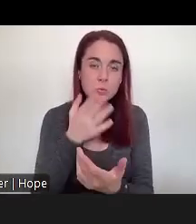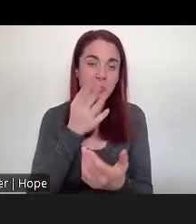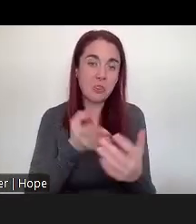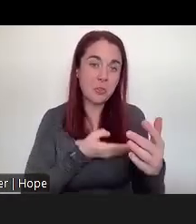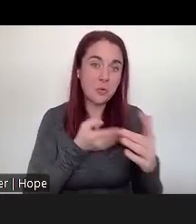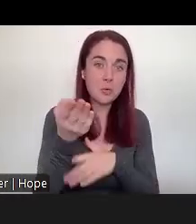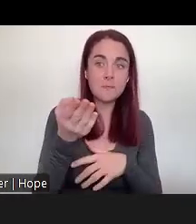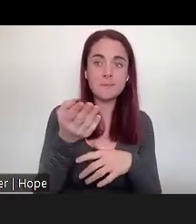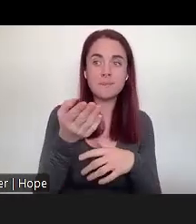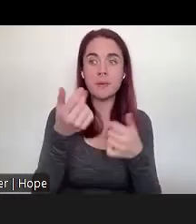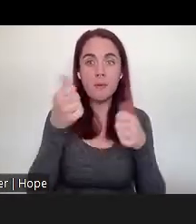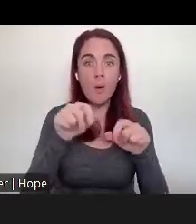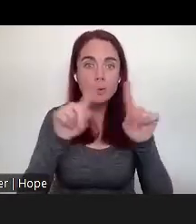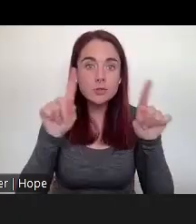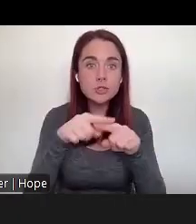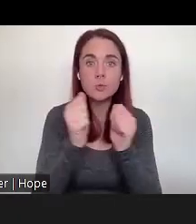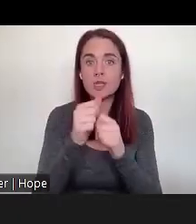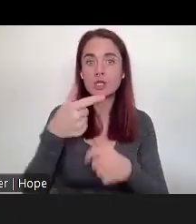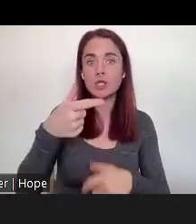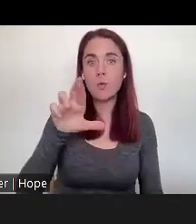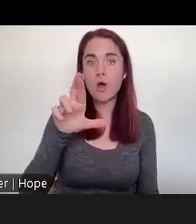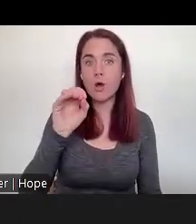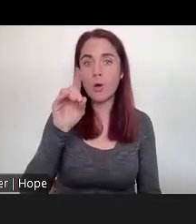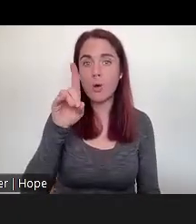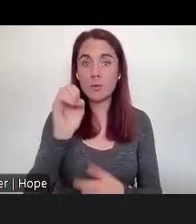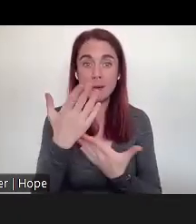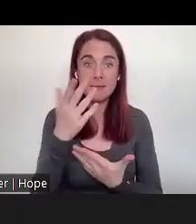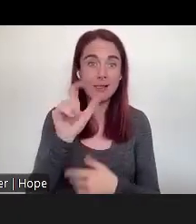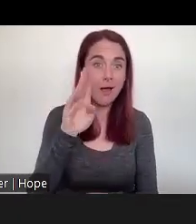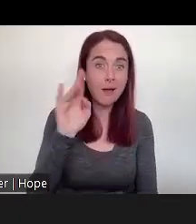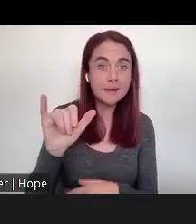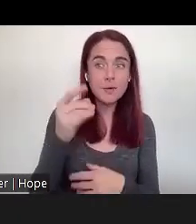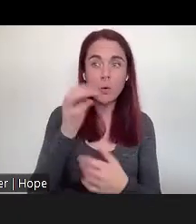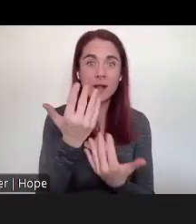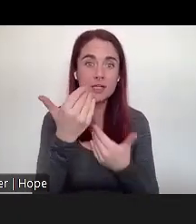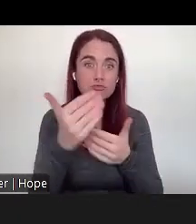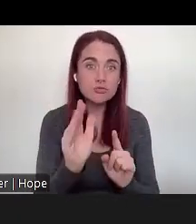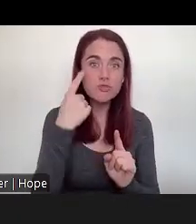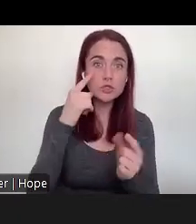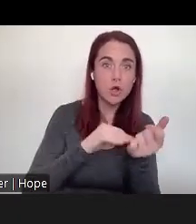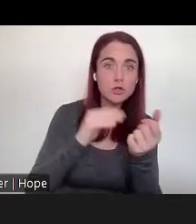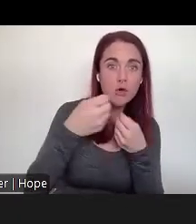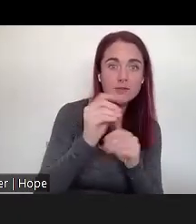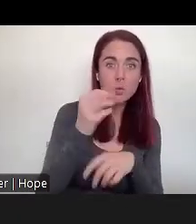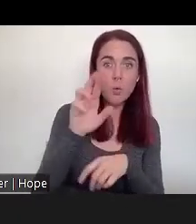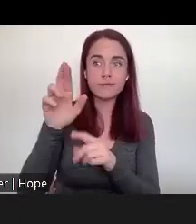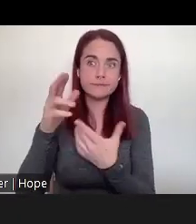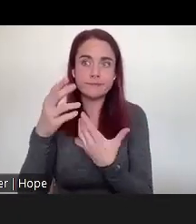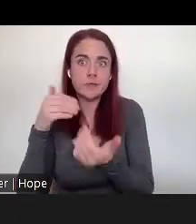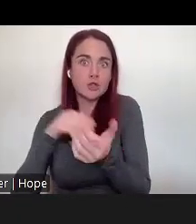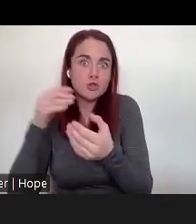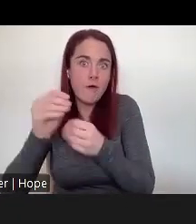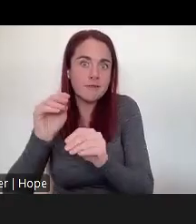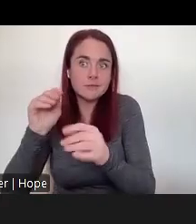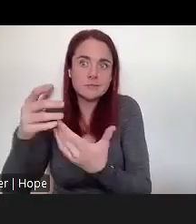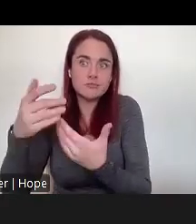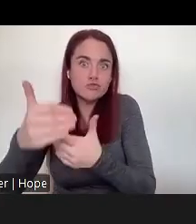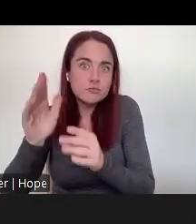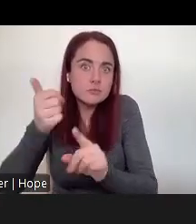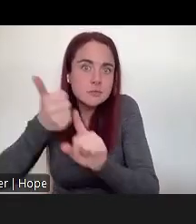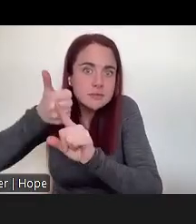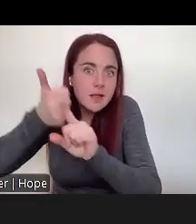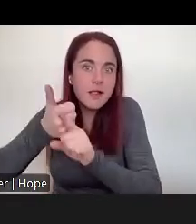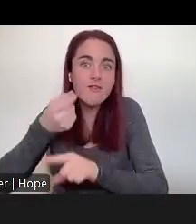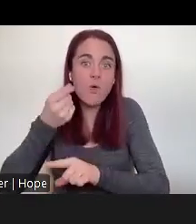through posters with a QR code in the waiting room or in an exam room, or getting the videos in front